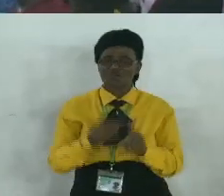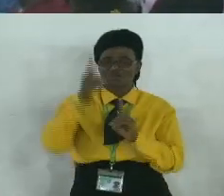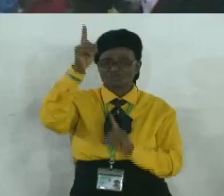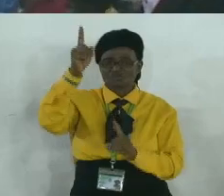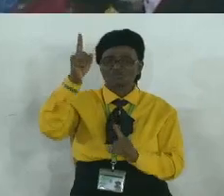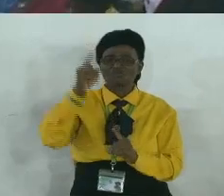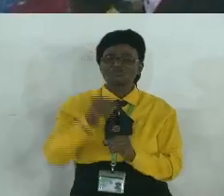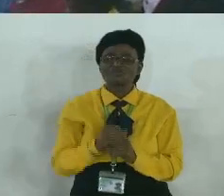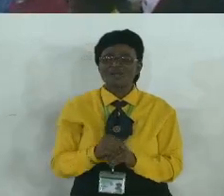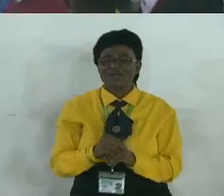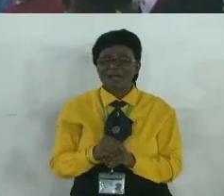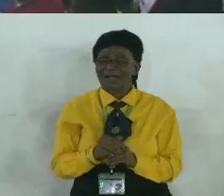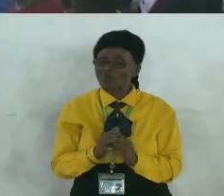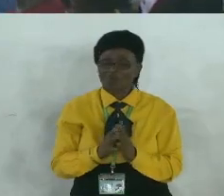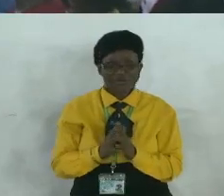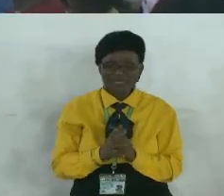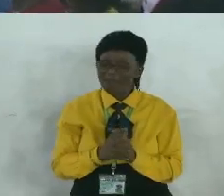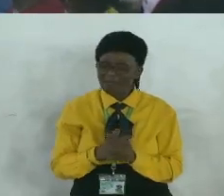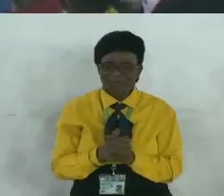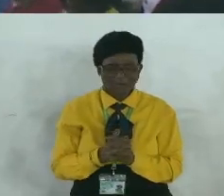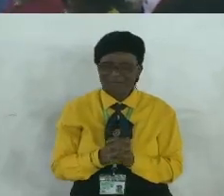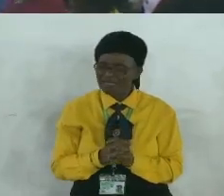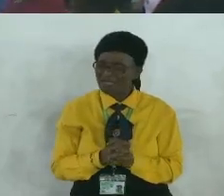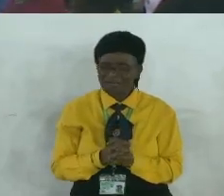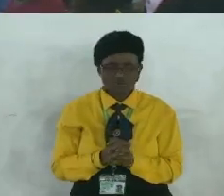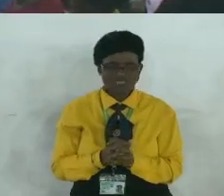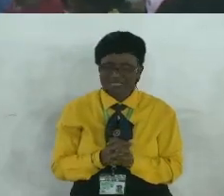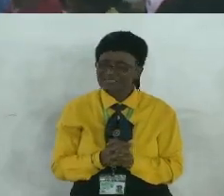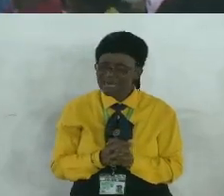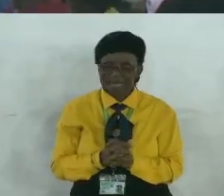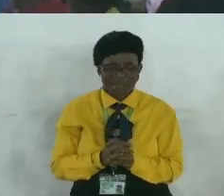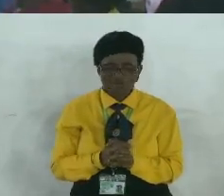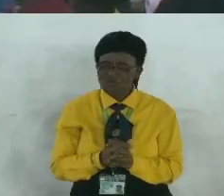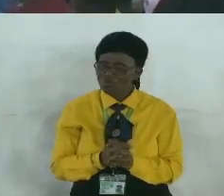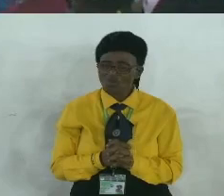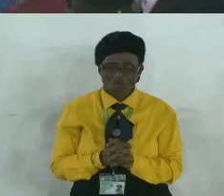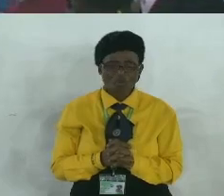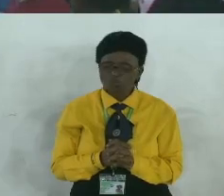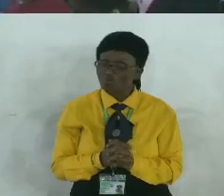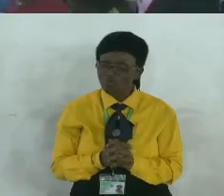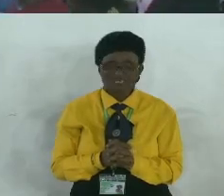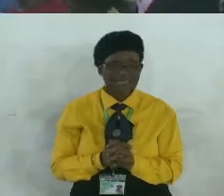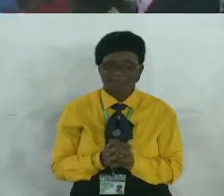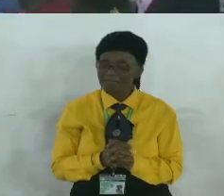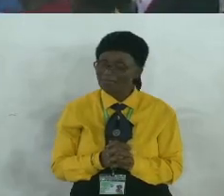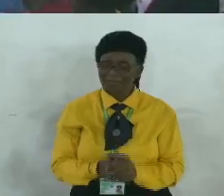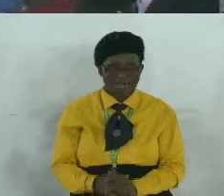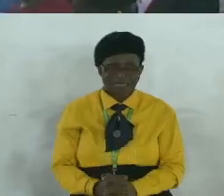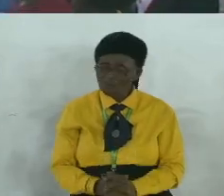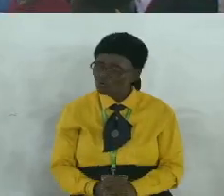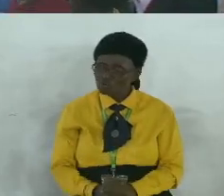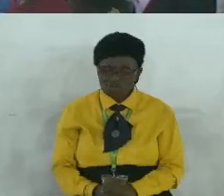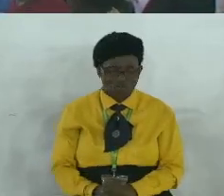Rendre moko sheke rendra mahoko koto rema kashanta. Kente rendre remoko runde